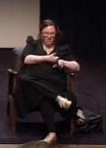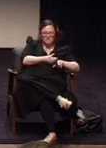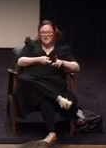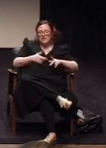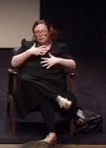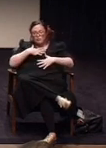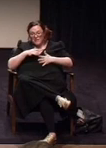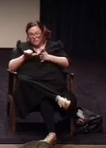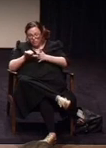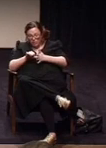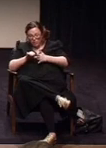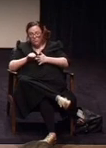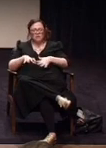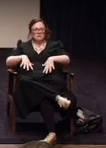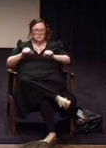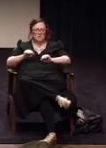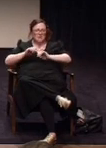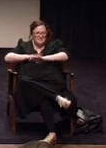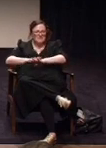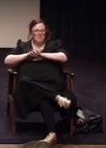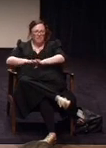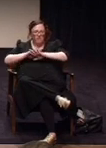can start with the CPR already here.